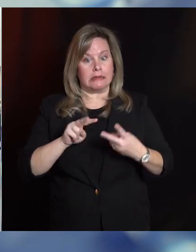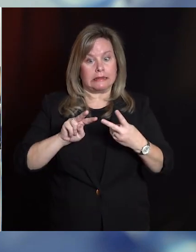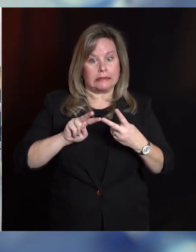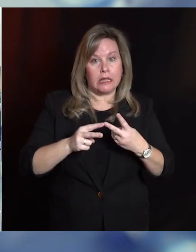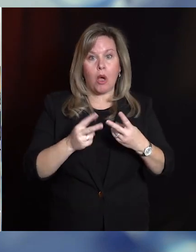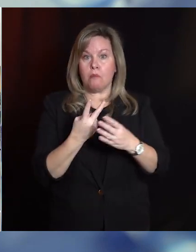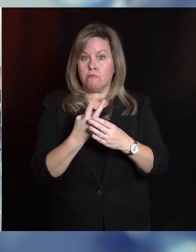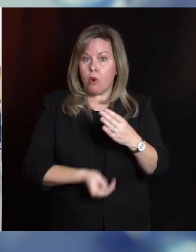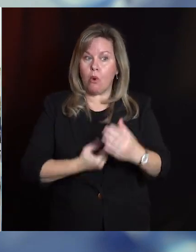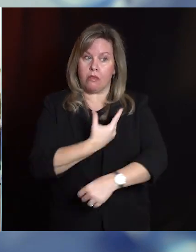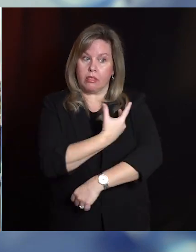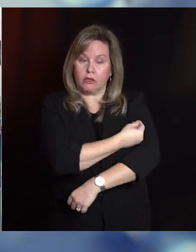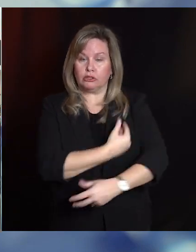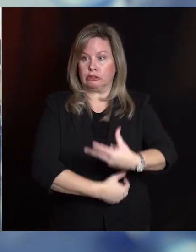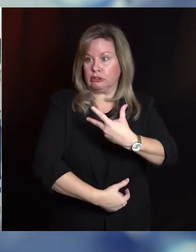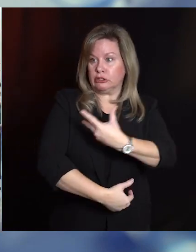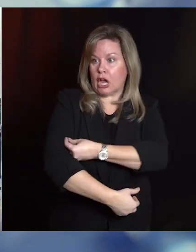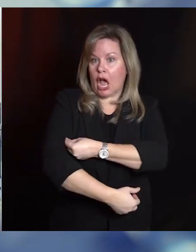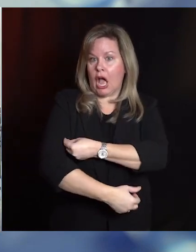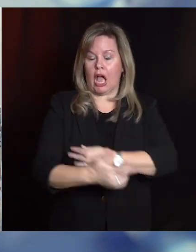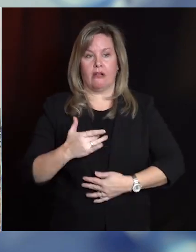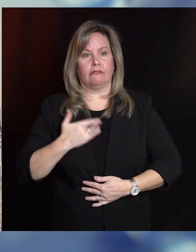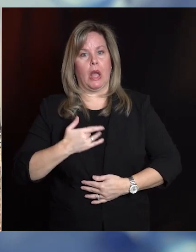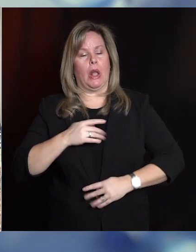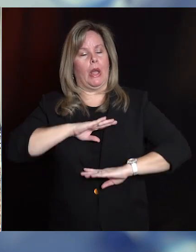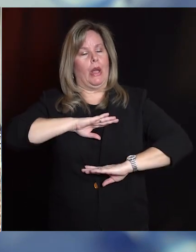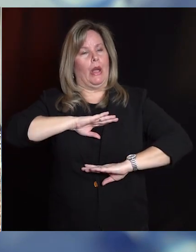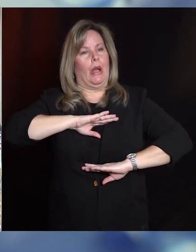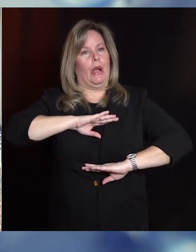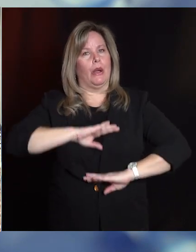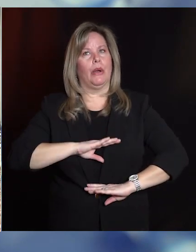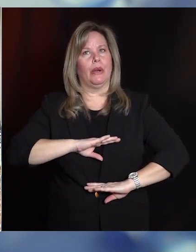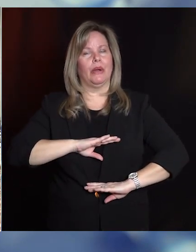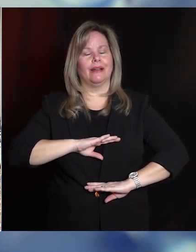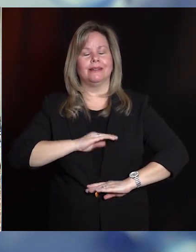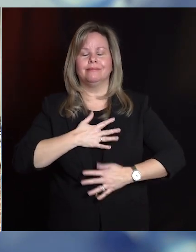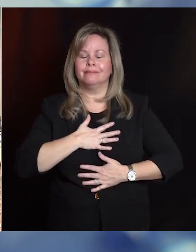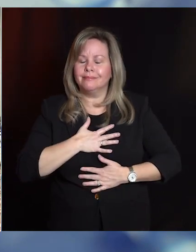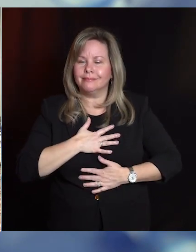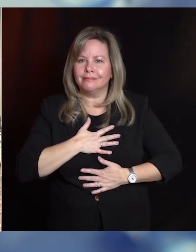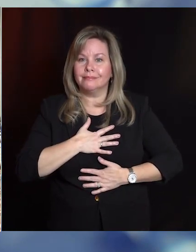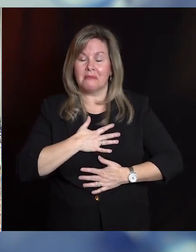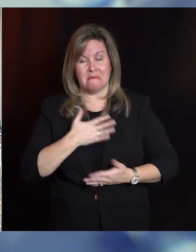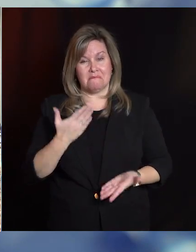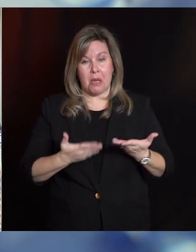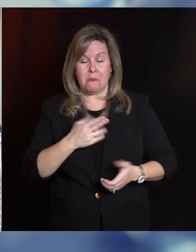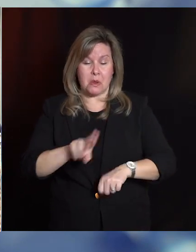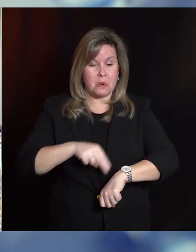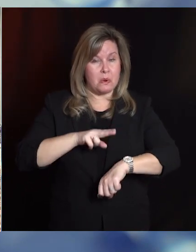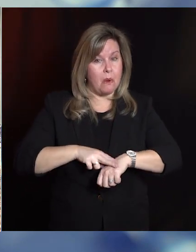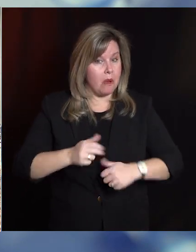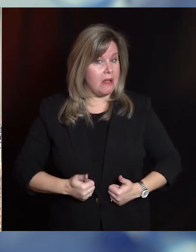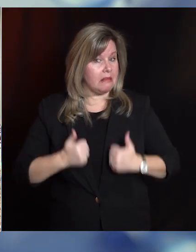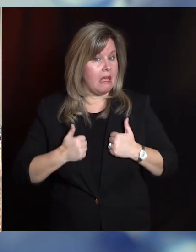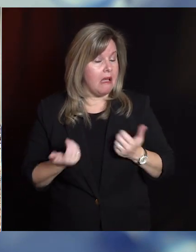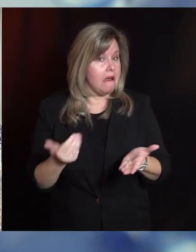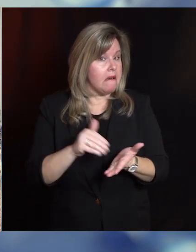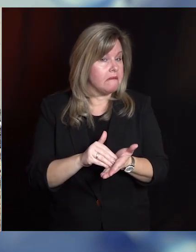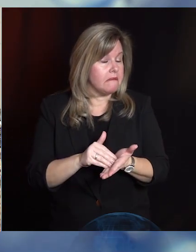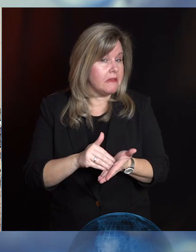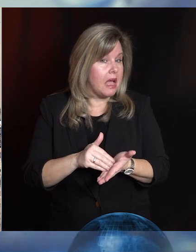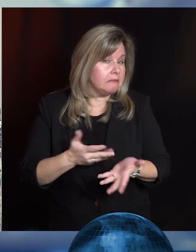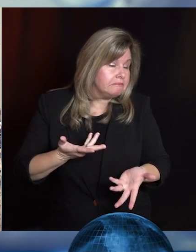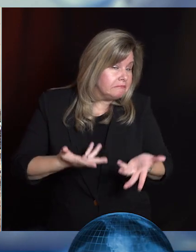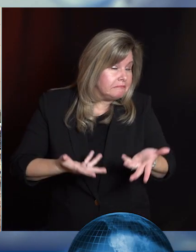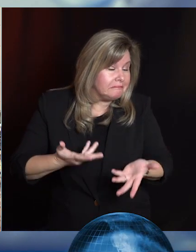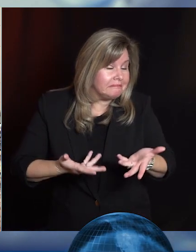some normalcy. So the quicker we can get to 70%, the more normalcy we'll all be able to feel, and that is a relief and hope right there.